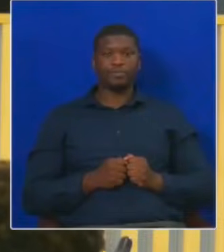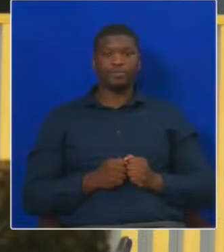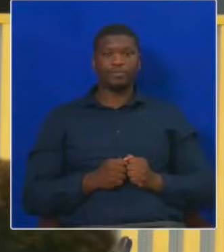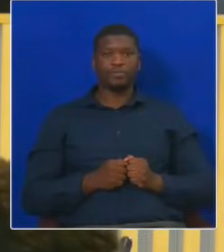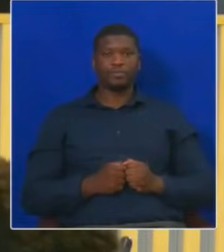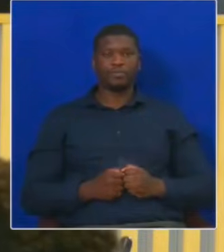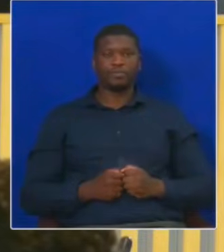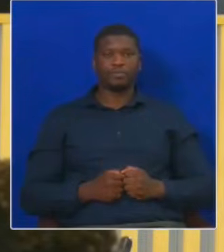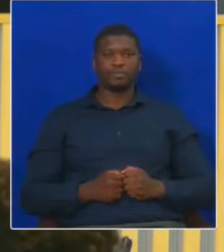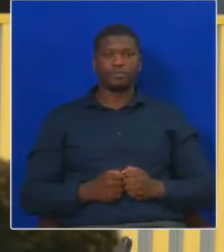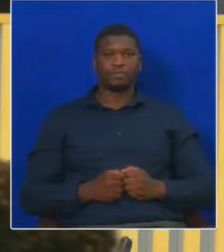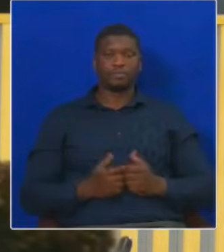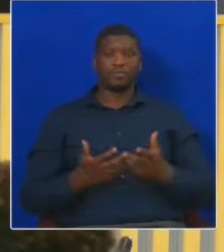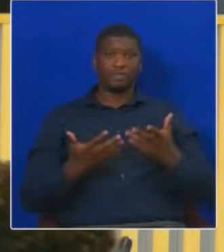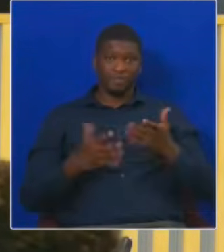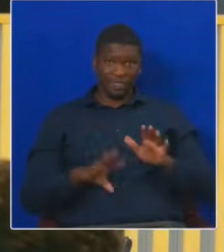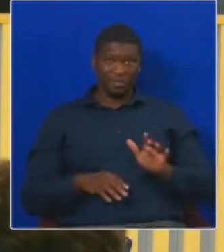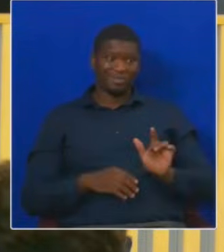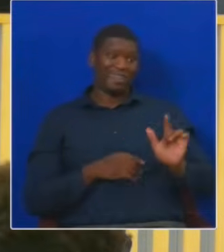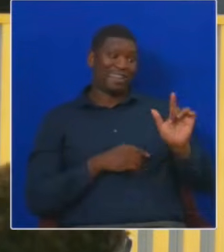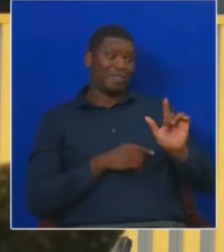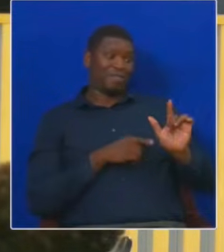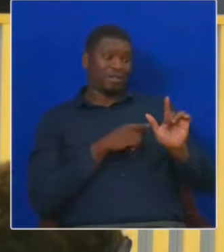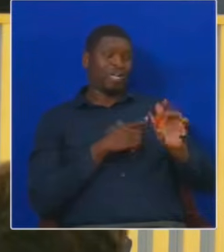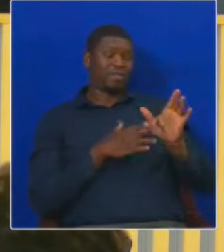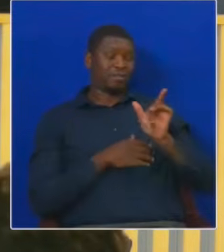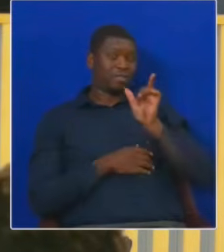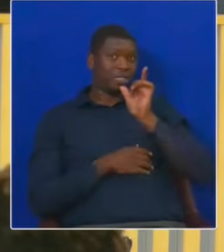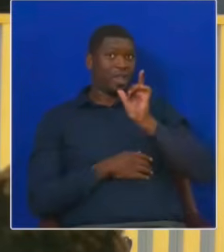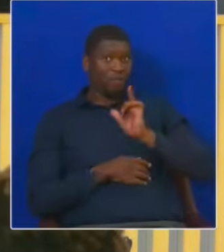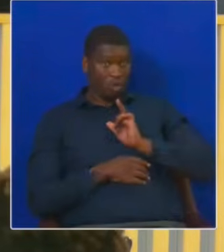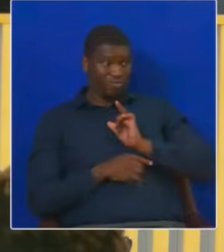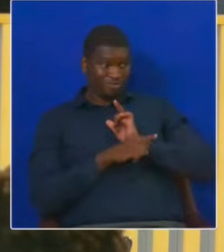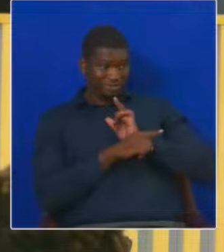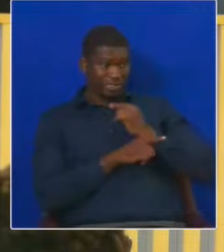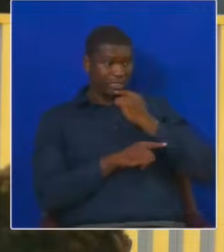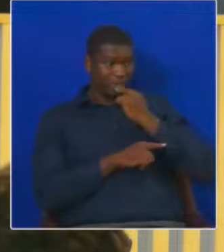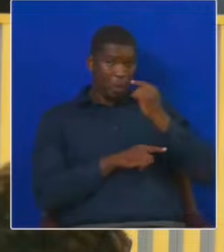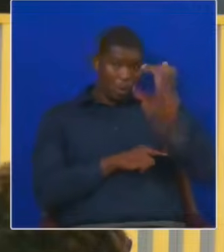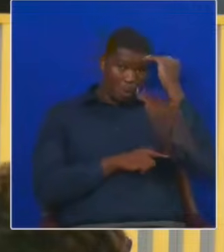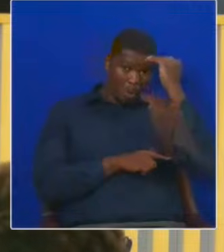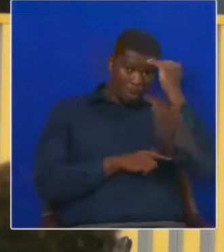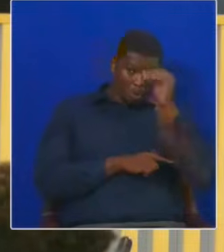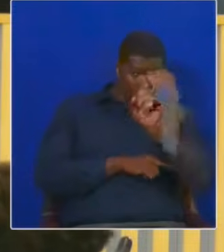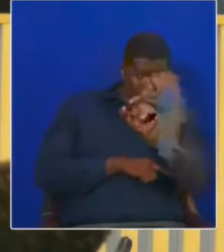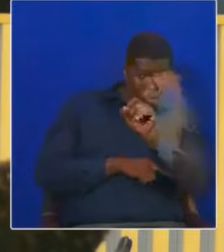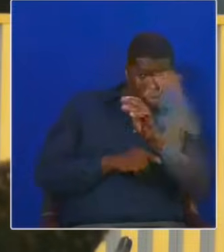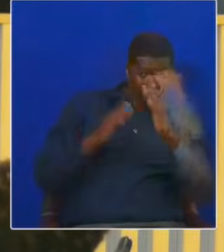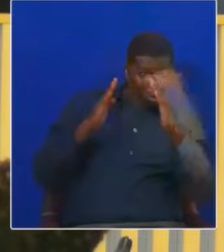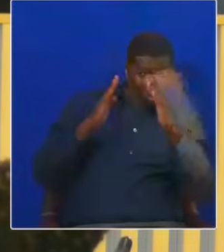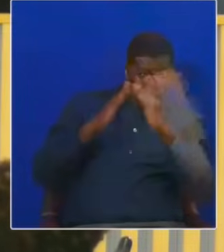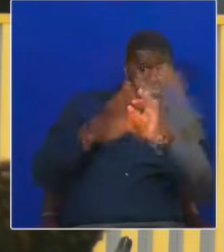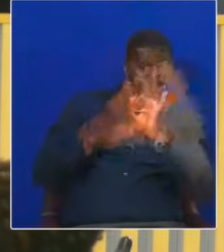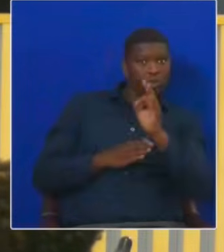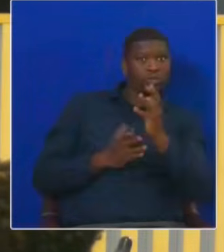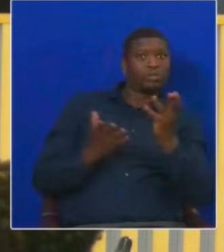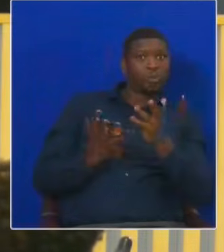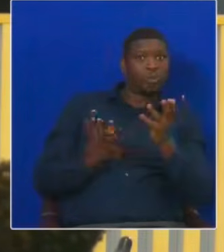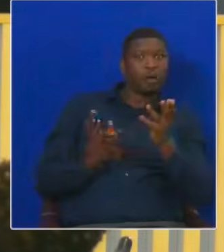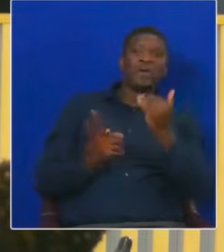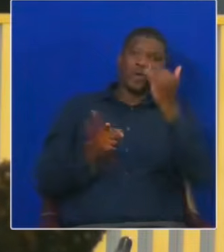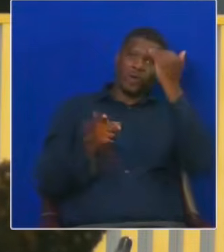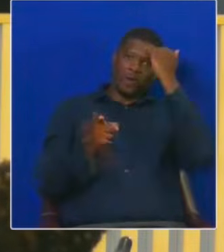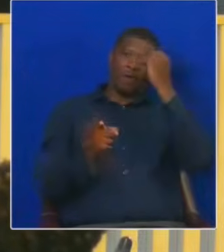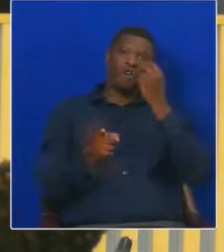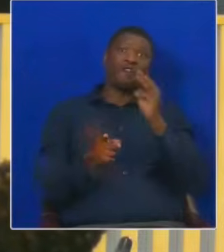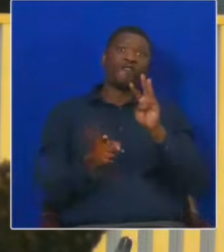Lebohang, that is when she told us that she knows where Fundiswa resides in Fourways and she would like to